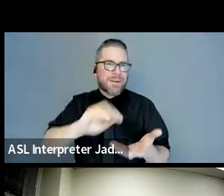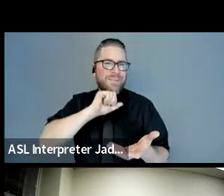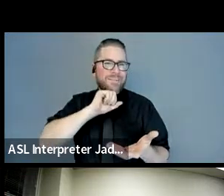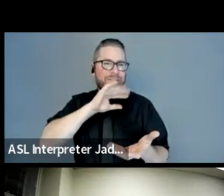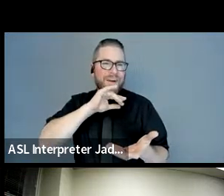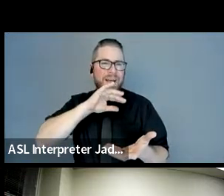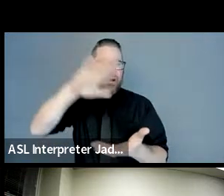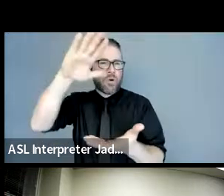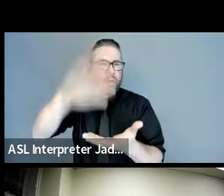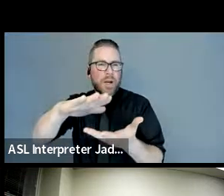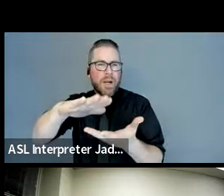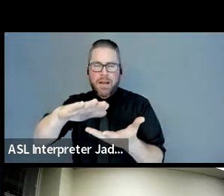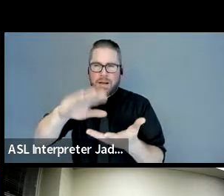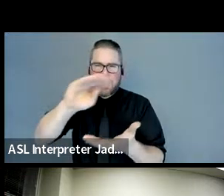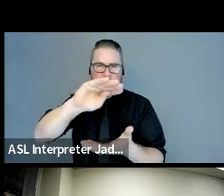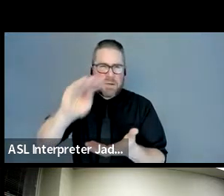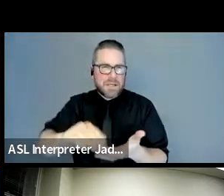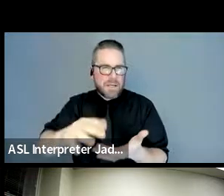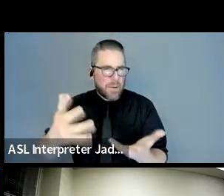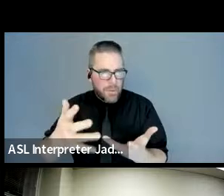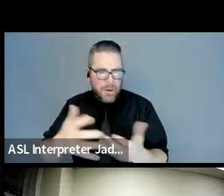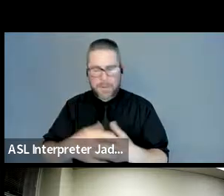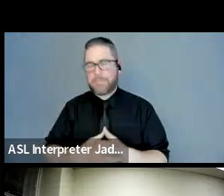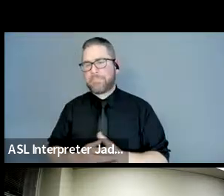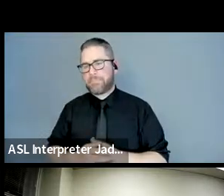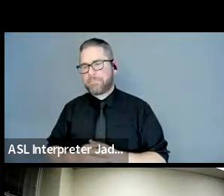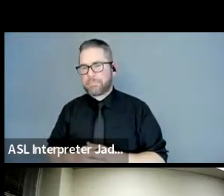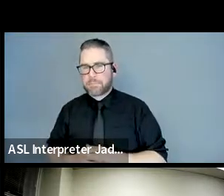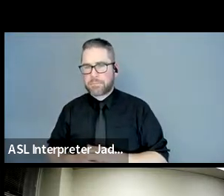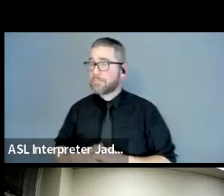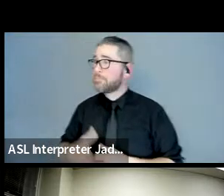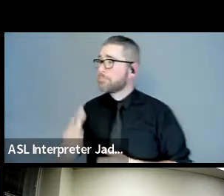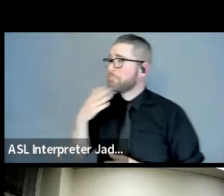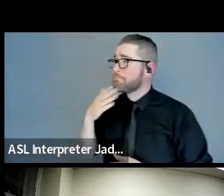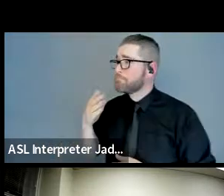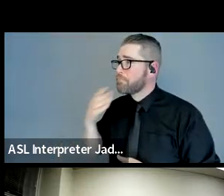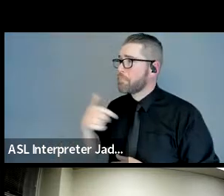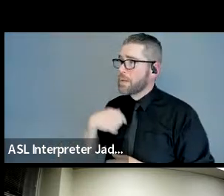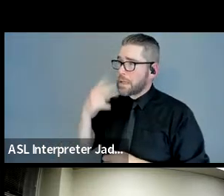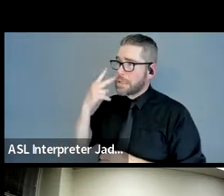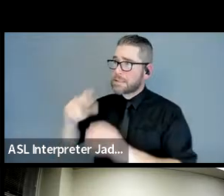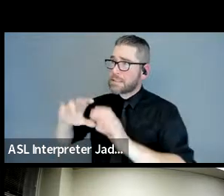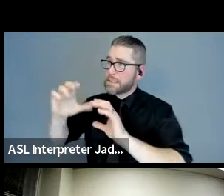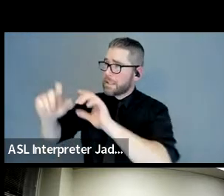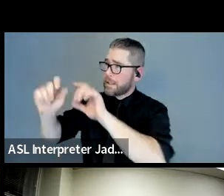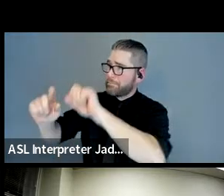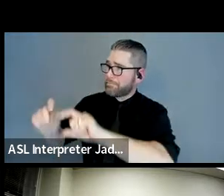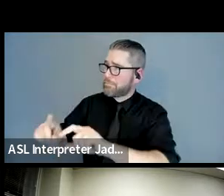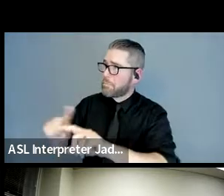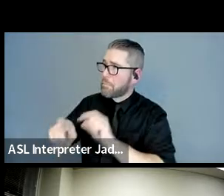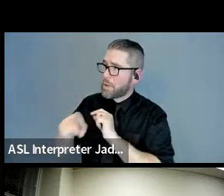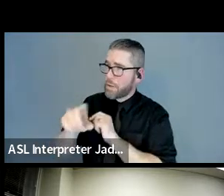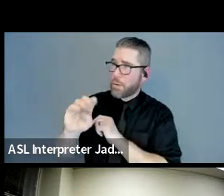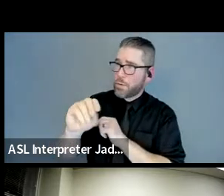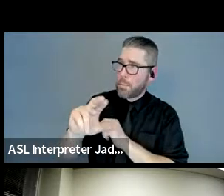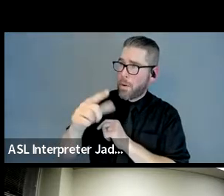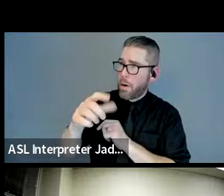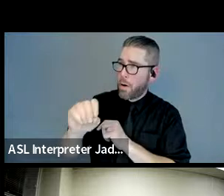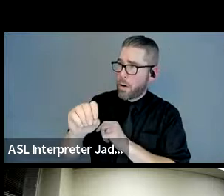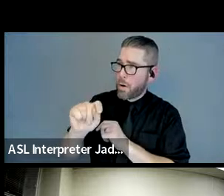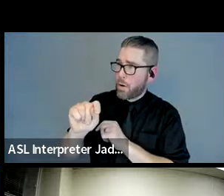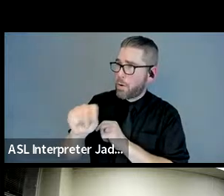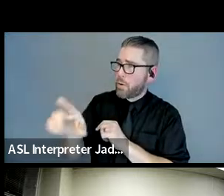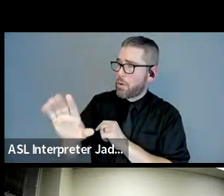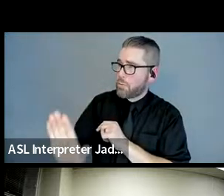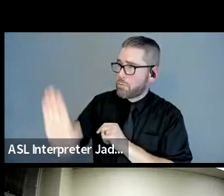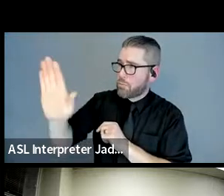Thank you. And I'm seeing a couple questions in the chat, but I see Margot, you have your hand raised. Please go ahead. Yeah, I really appreciate everybody's